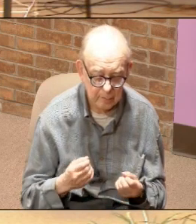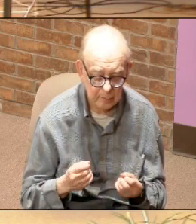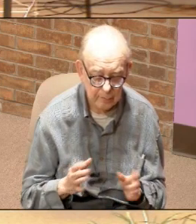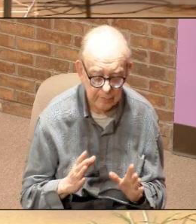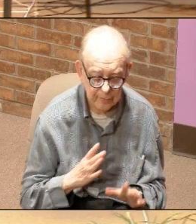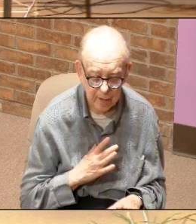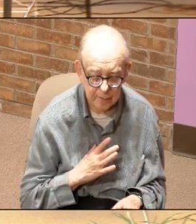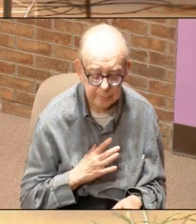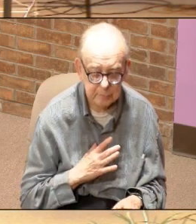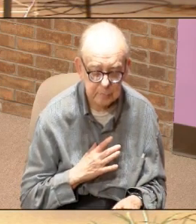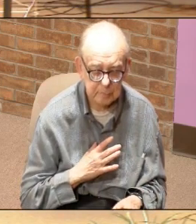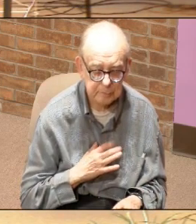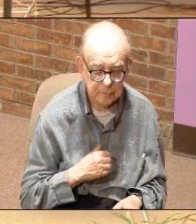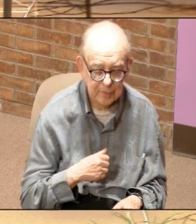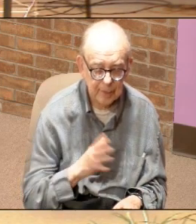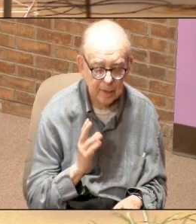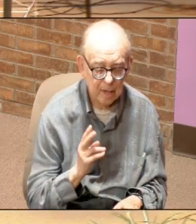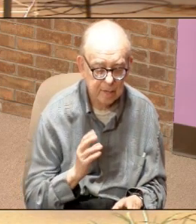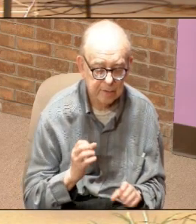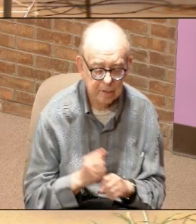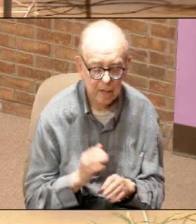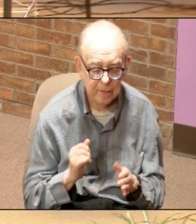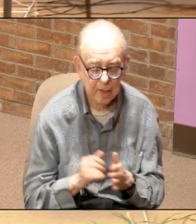right. He's got it.